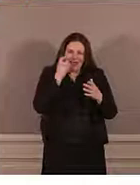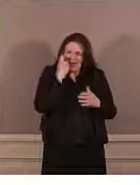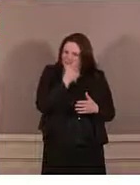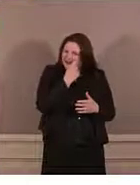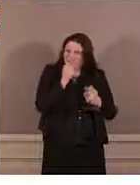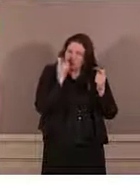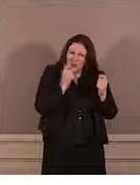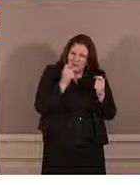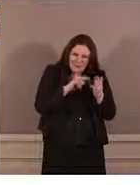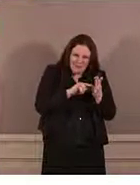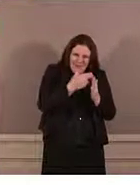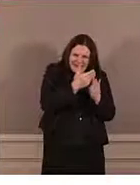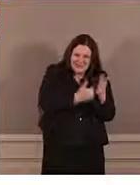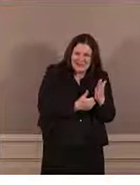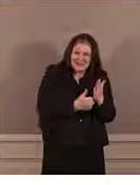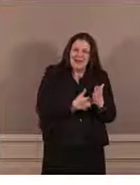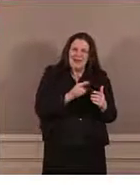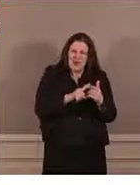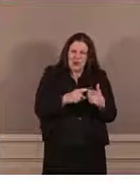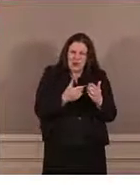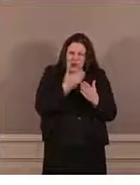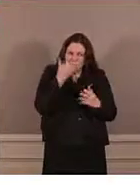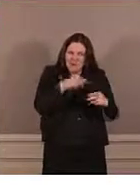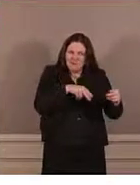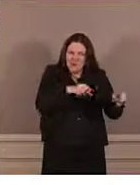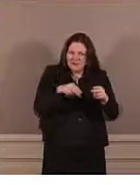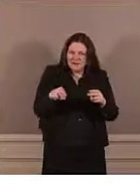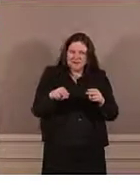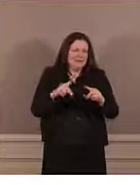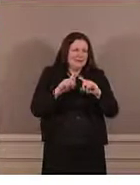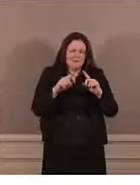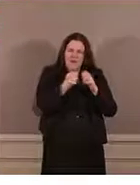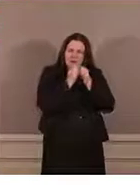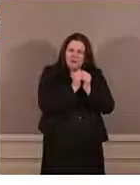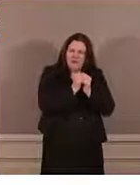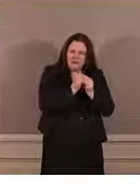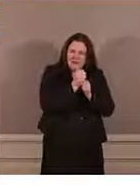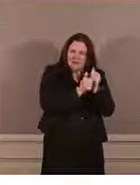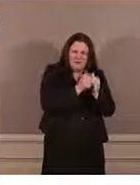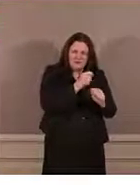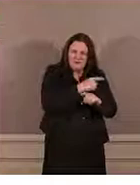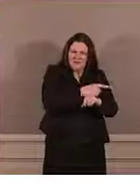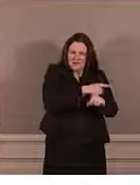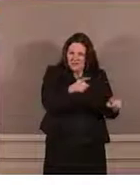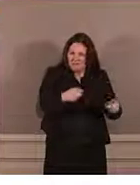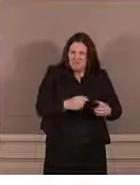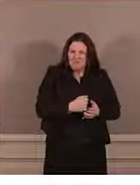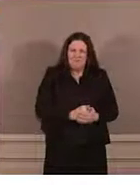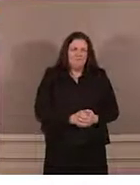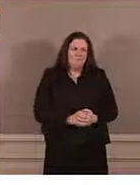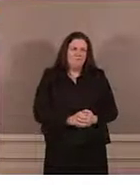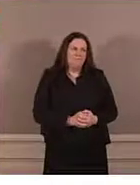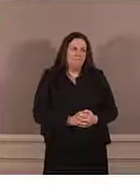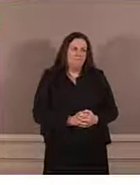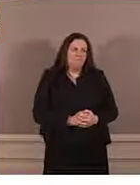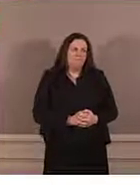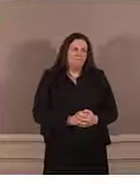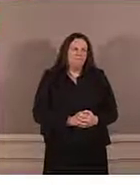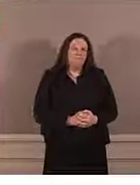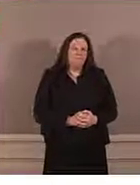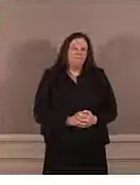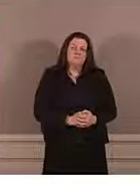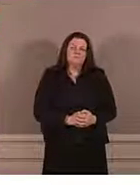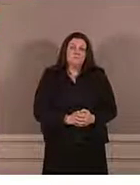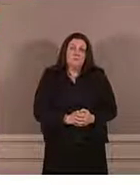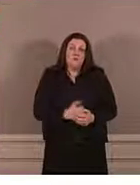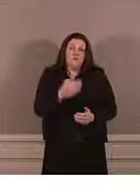learning techniques that integrated a variety of appropriate activities for service users. We also uncovered